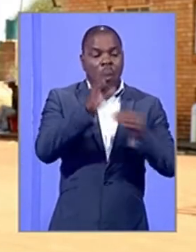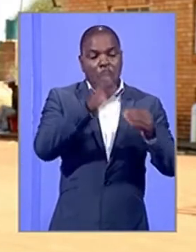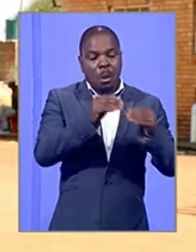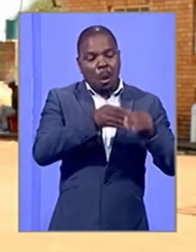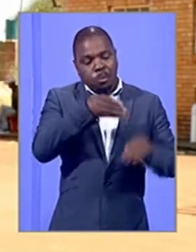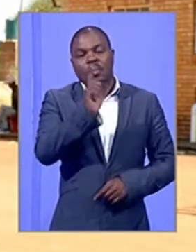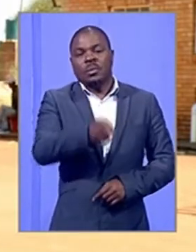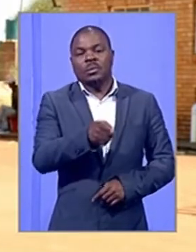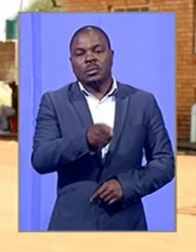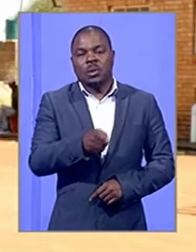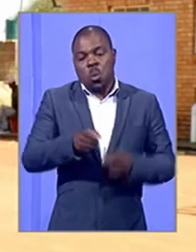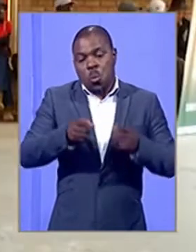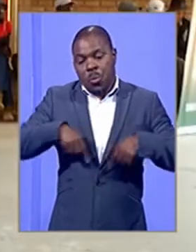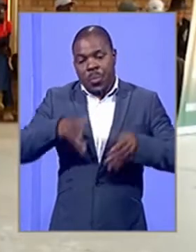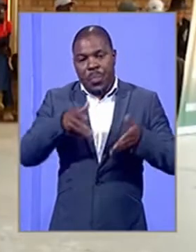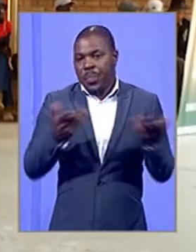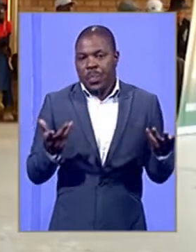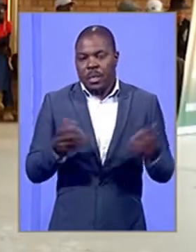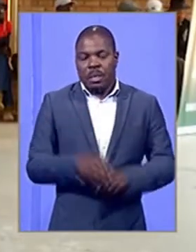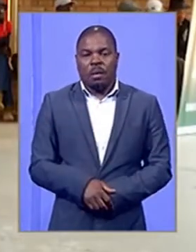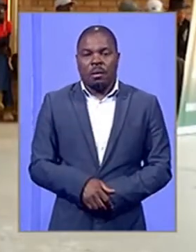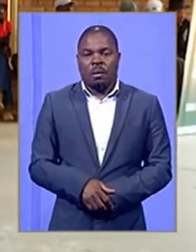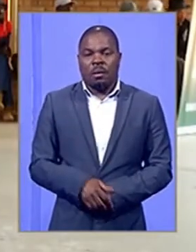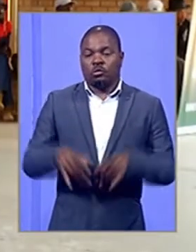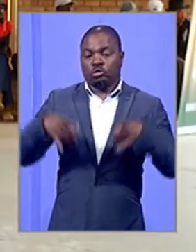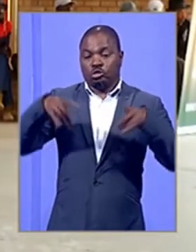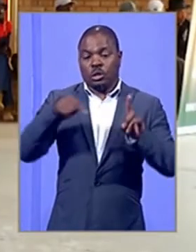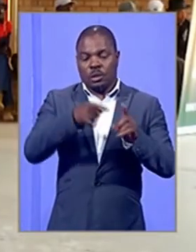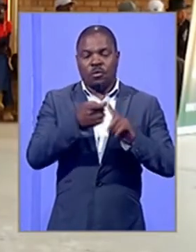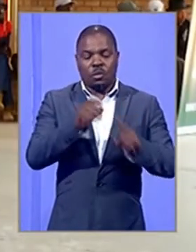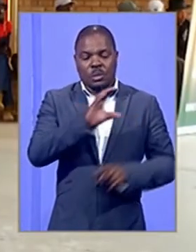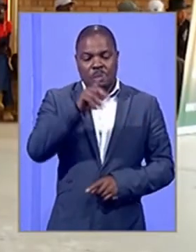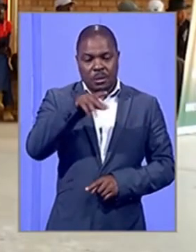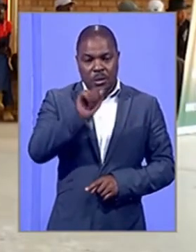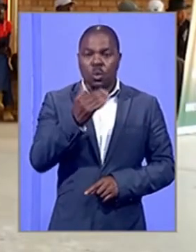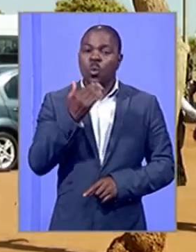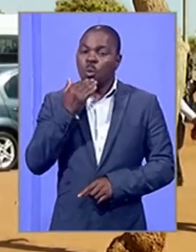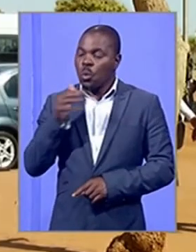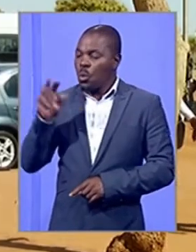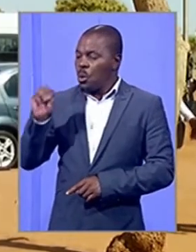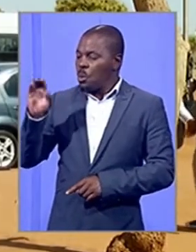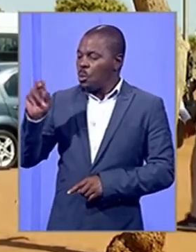and we were not there. Ga ba gare modulasetilo wa CPA Tumi Mokoena